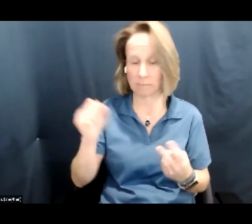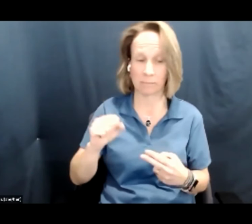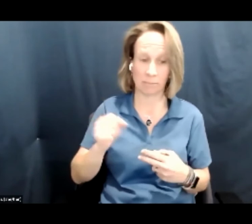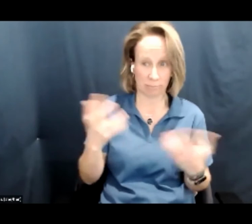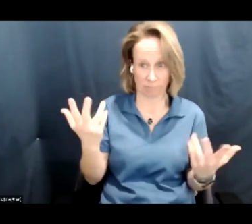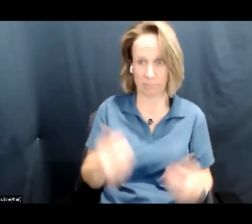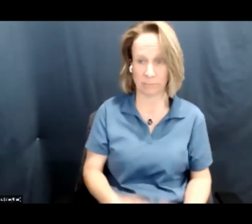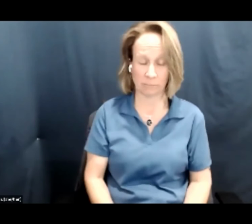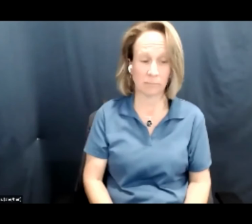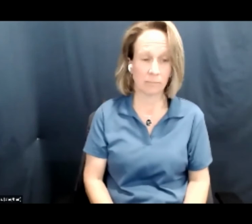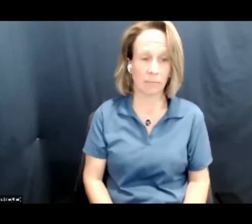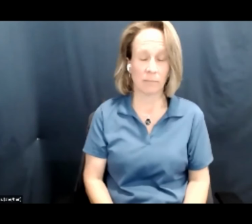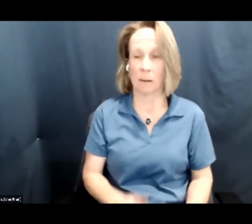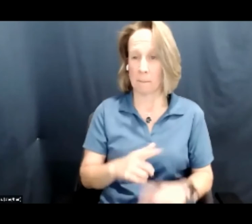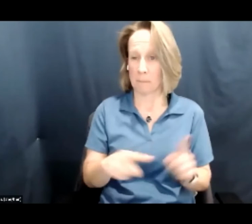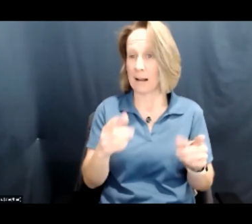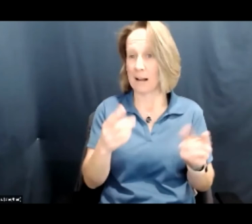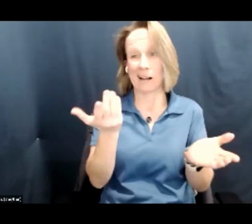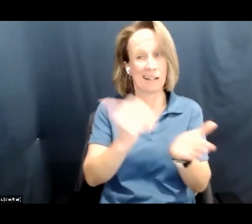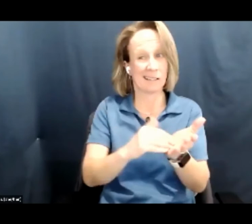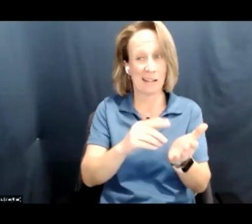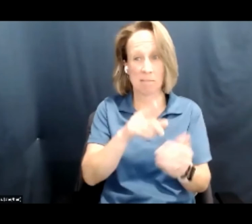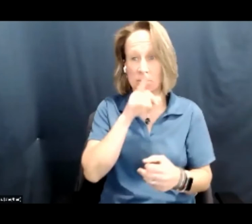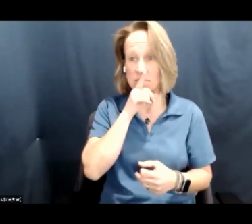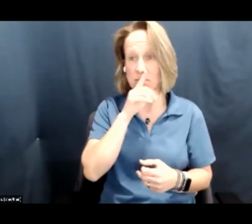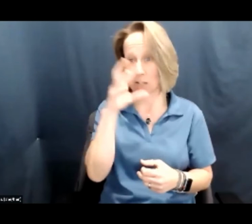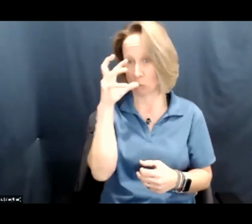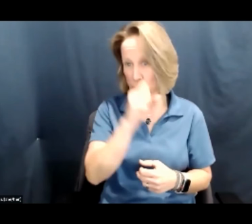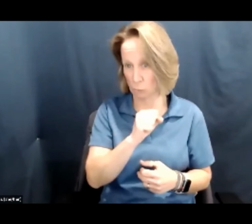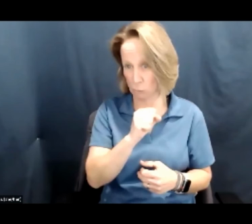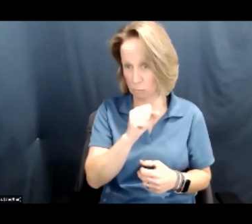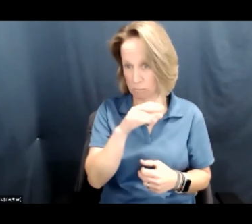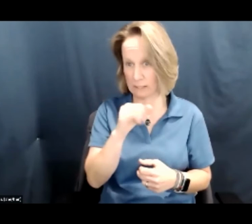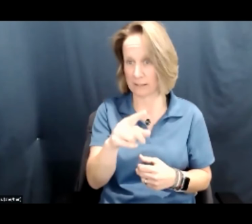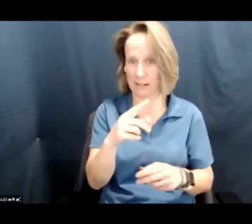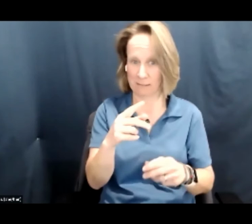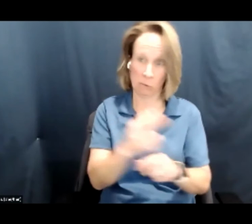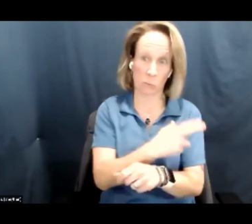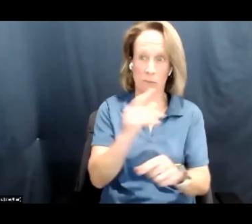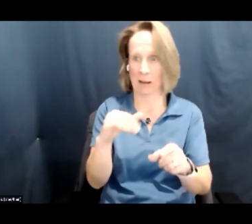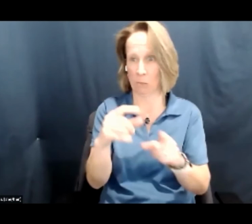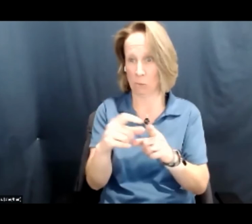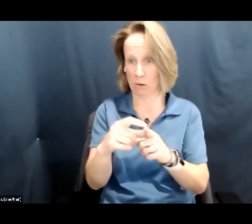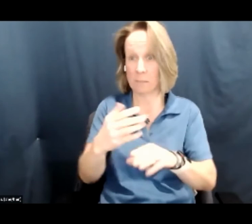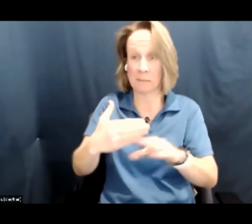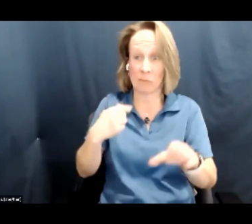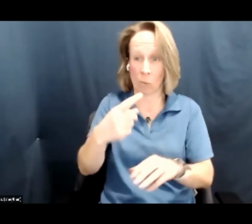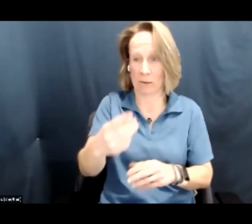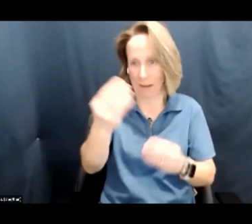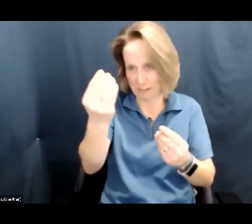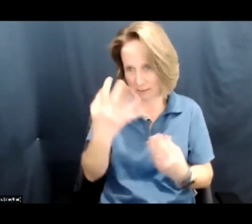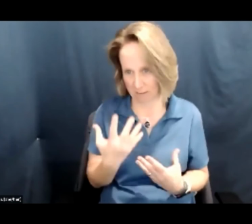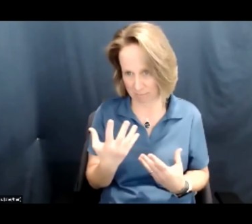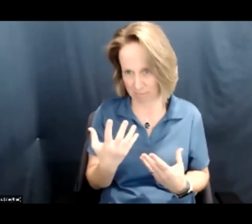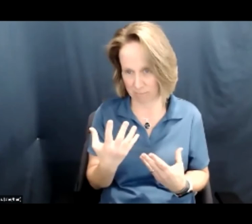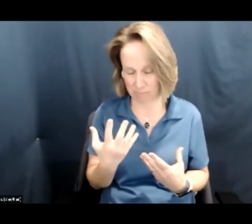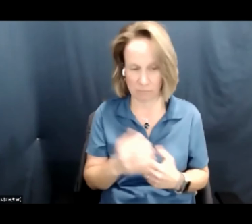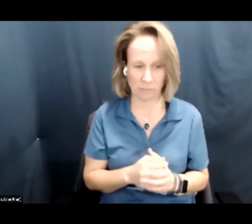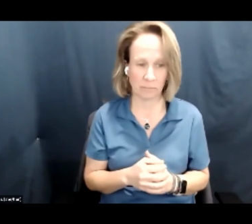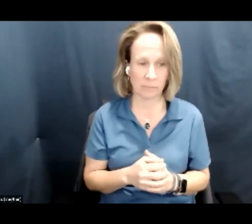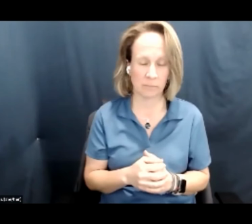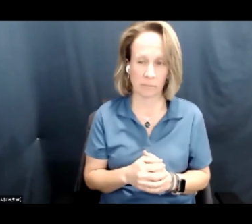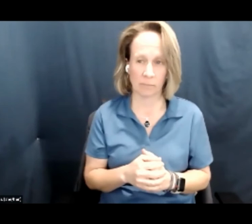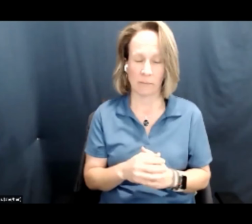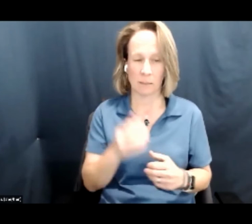But again, we don't want to assume that they identify as pan or that they identify as bi. I know a lot of times these identities are